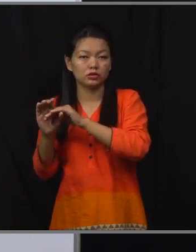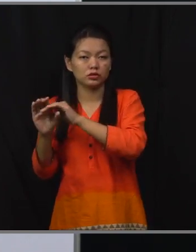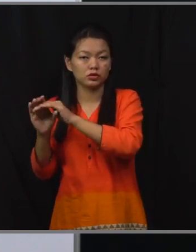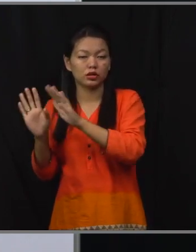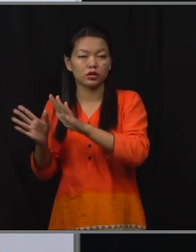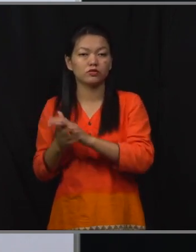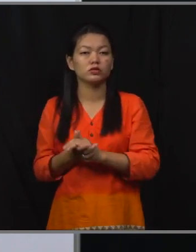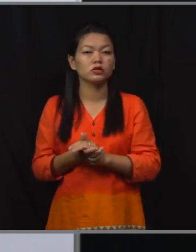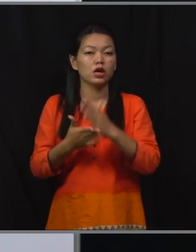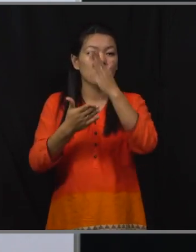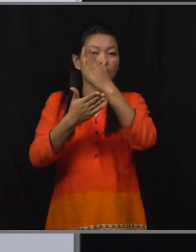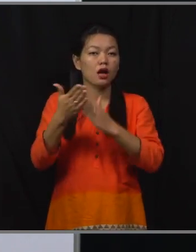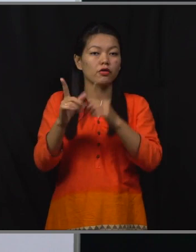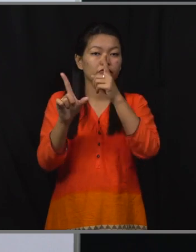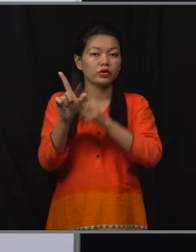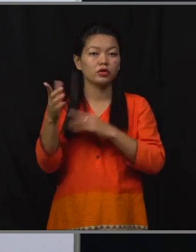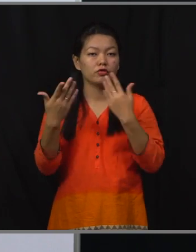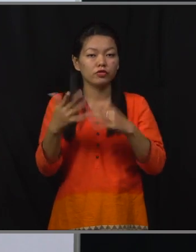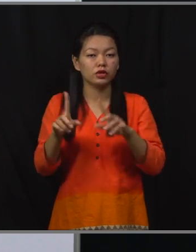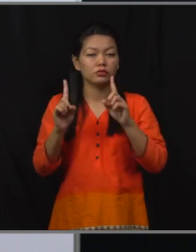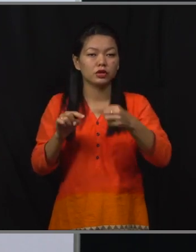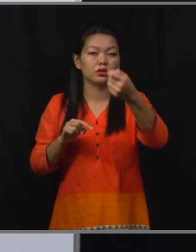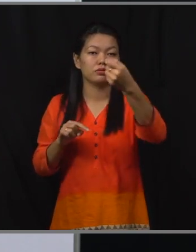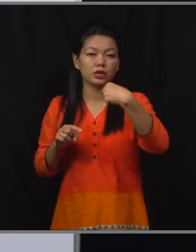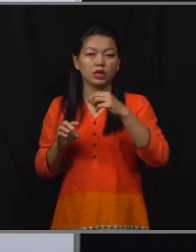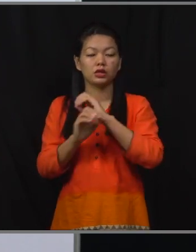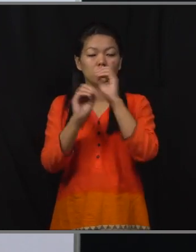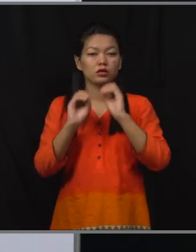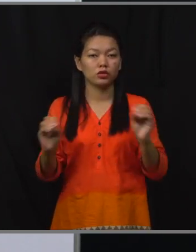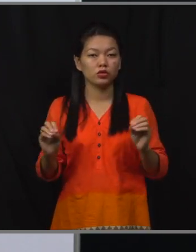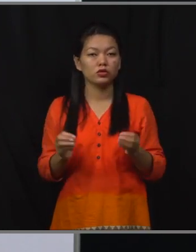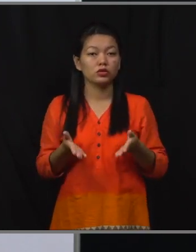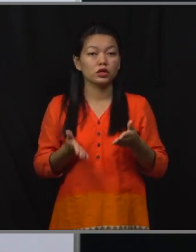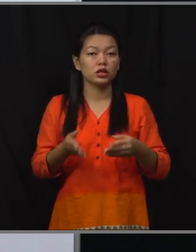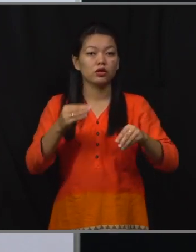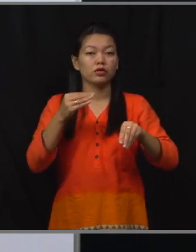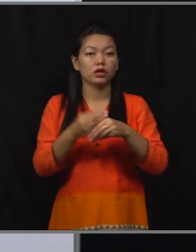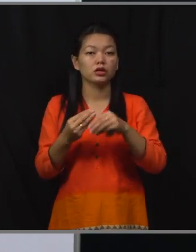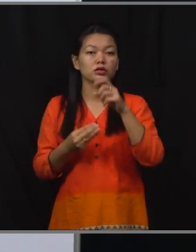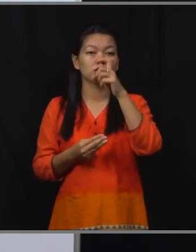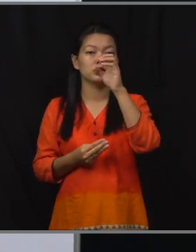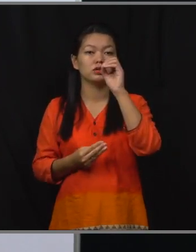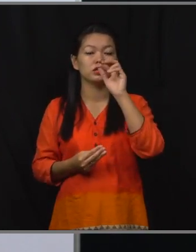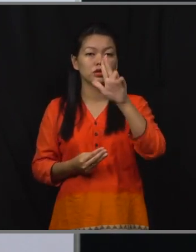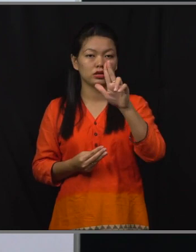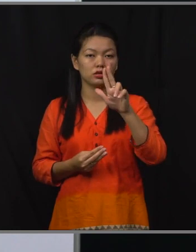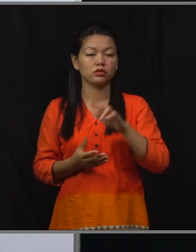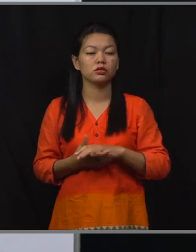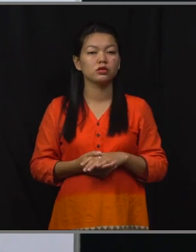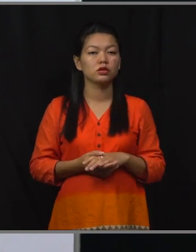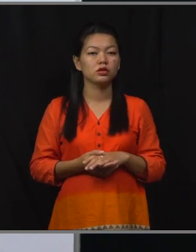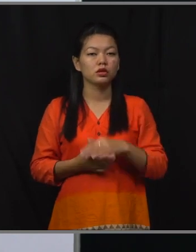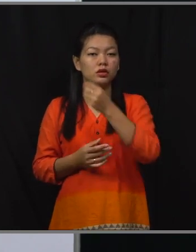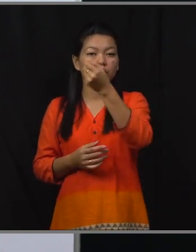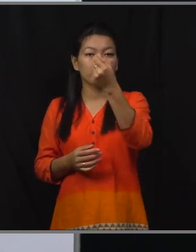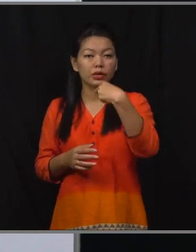been accrued but it is not earned. So we are supposed to add 708, which they are yet to